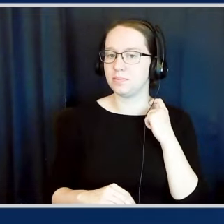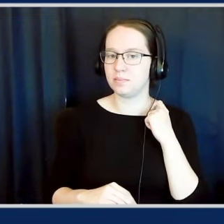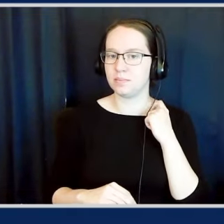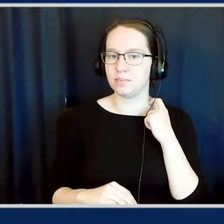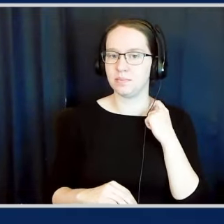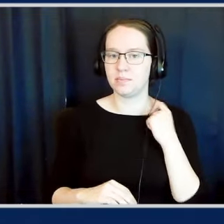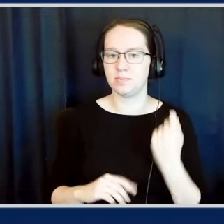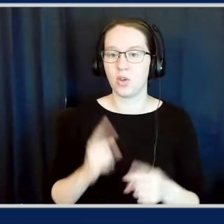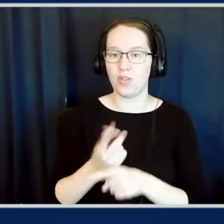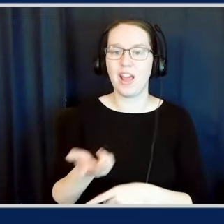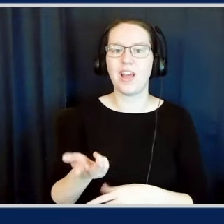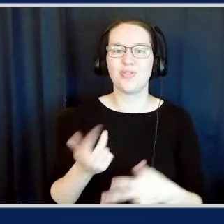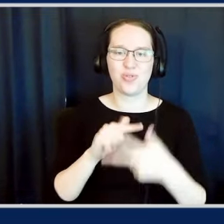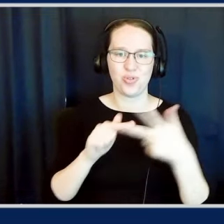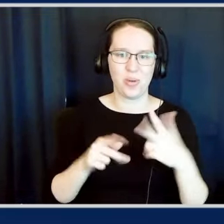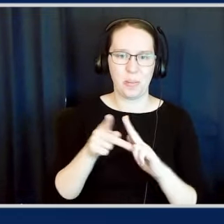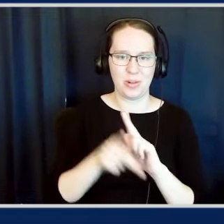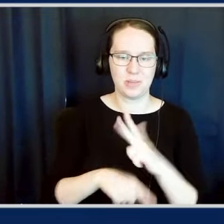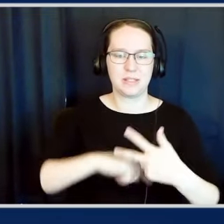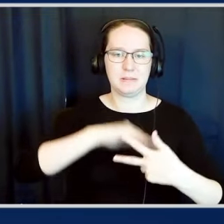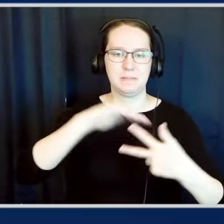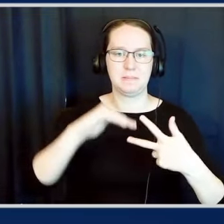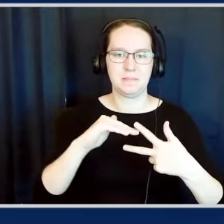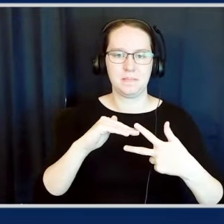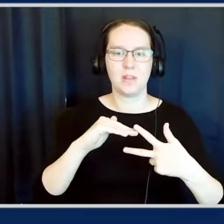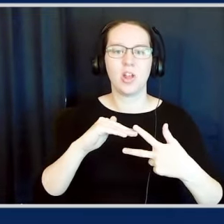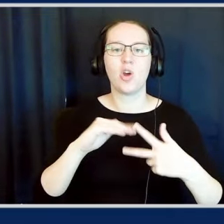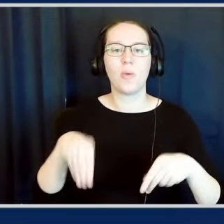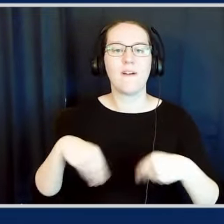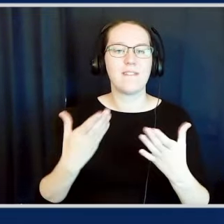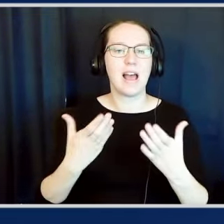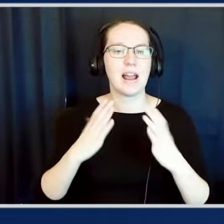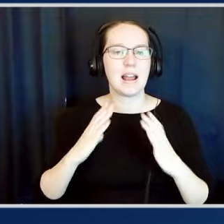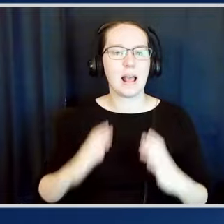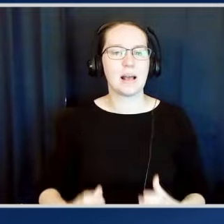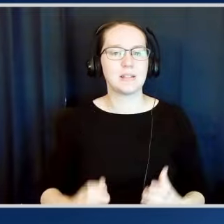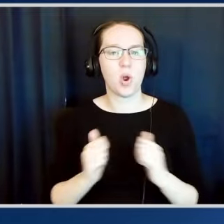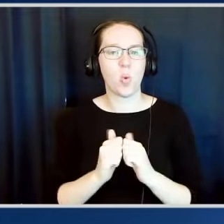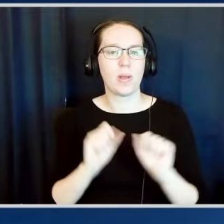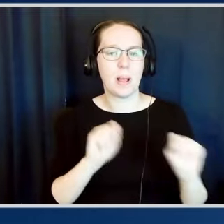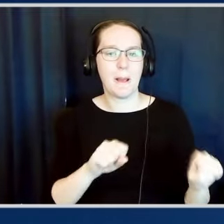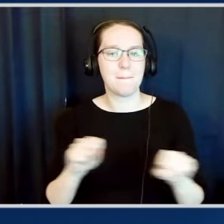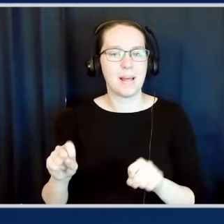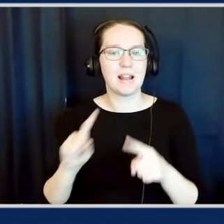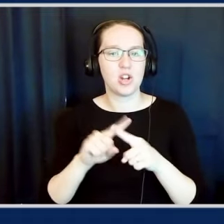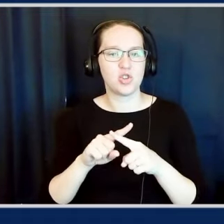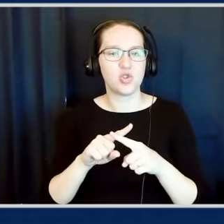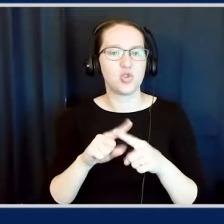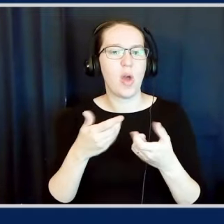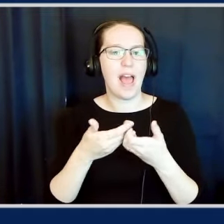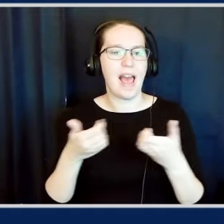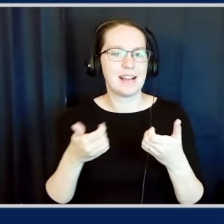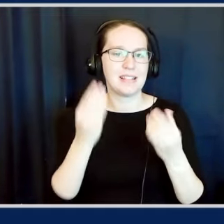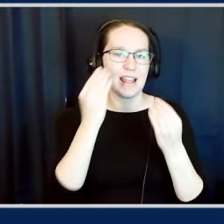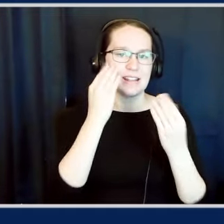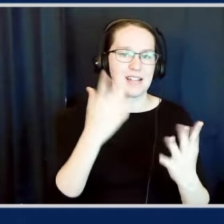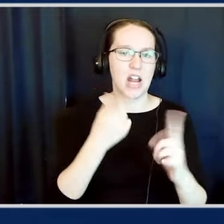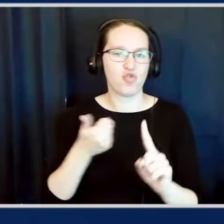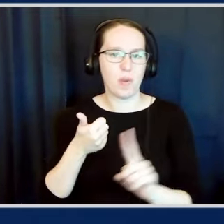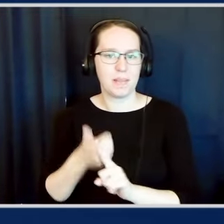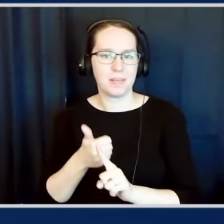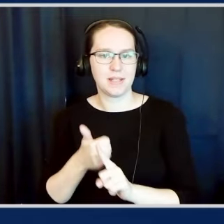be 3 principles. Second principle is really providing customers with an ability for them to isolate AI data from themselves, like